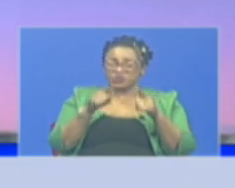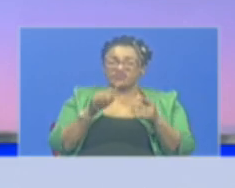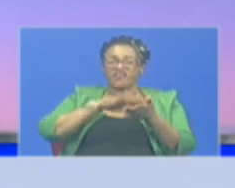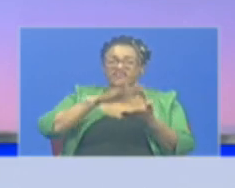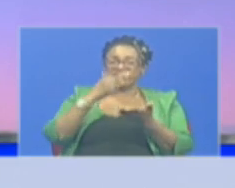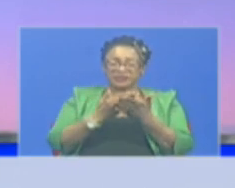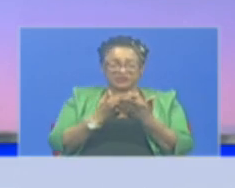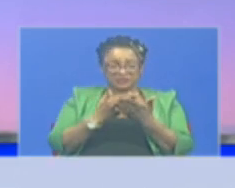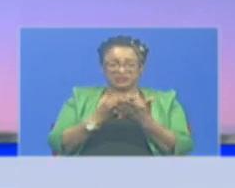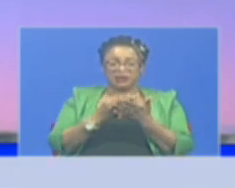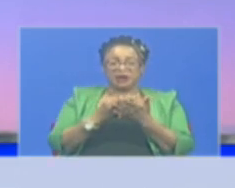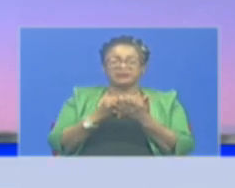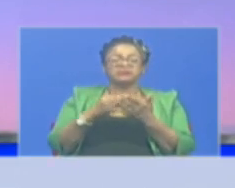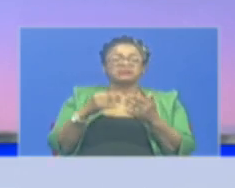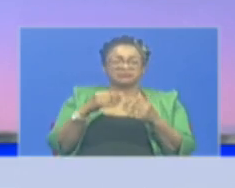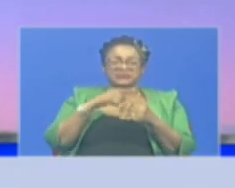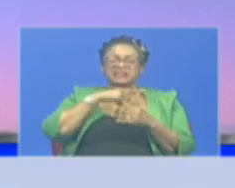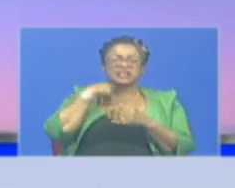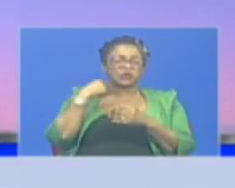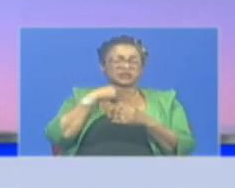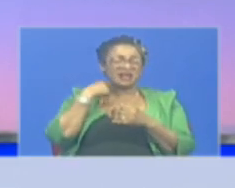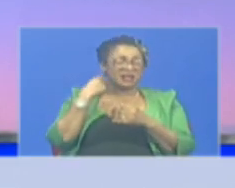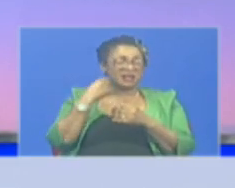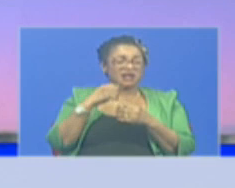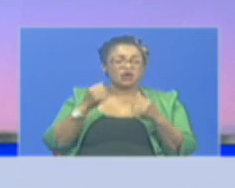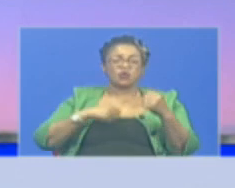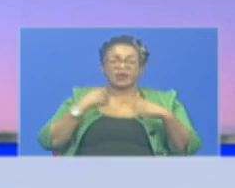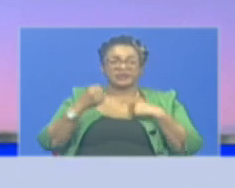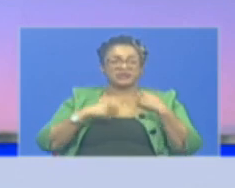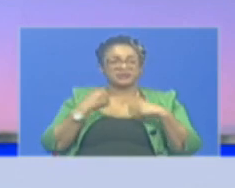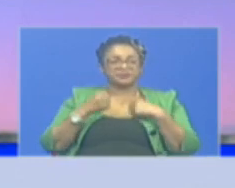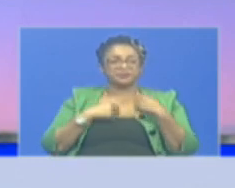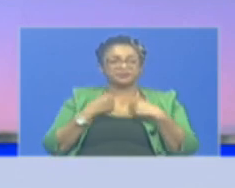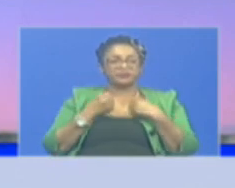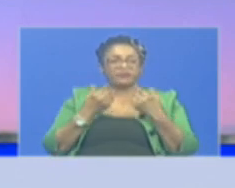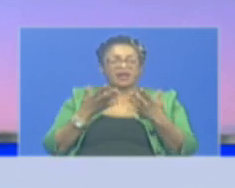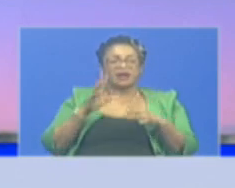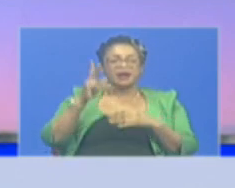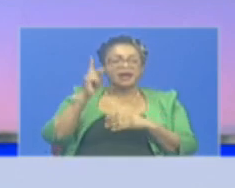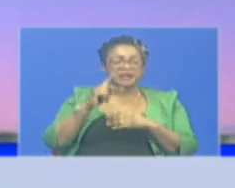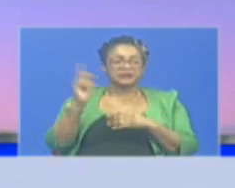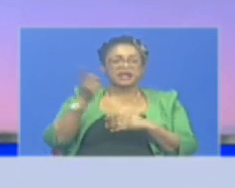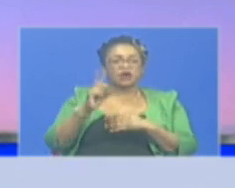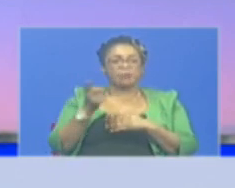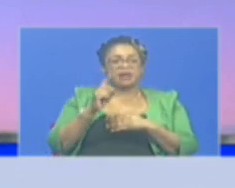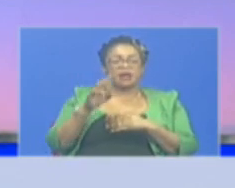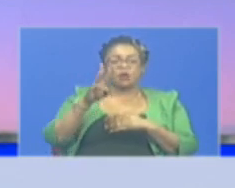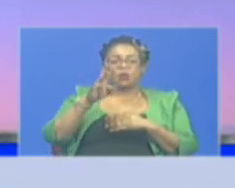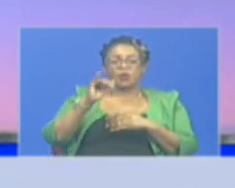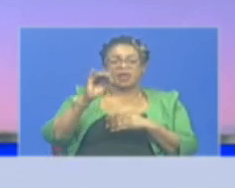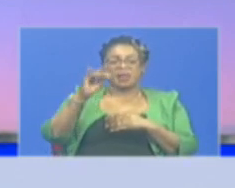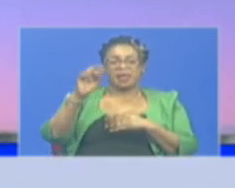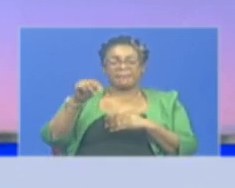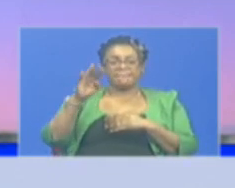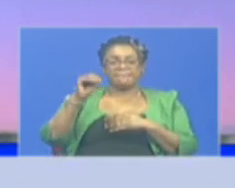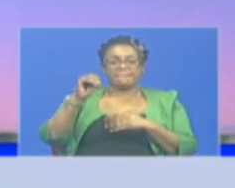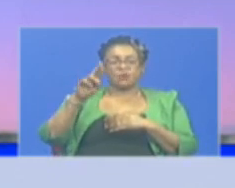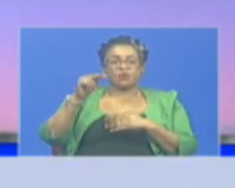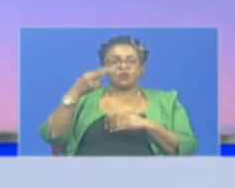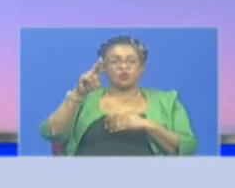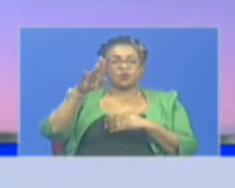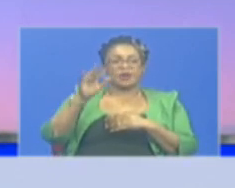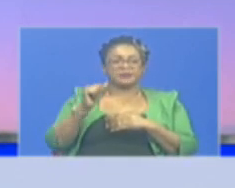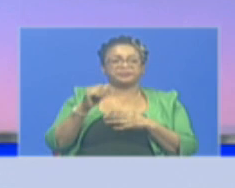Rwanda, was in the year 2003 in Karen, Nairobi. William Munuhe, a businessman, had agreed to